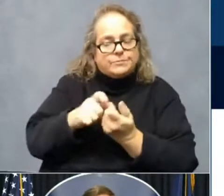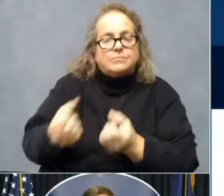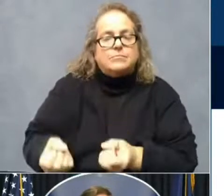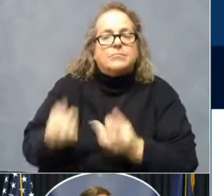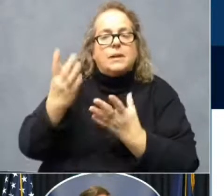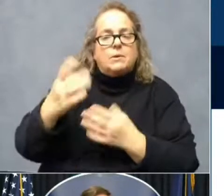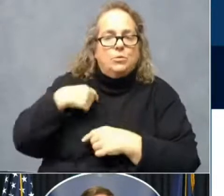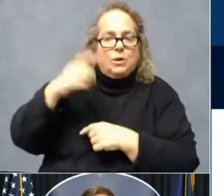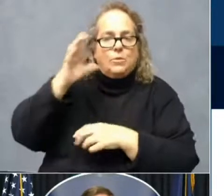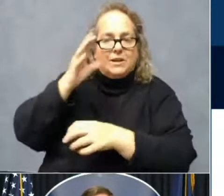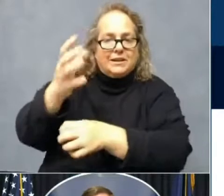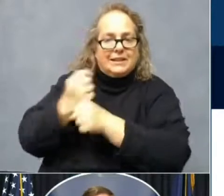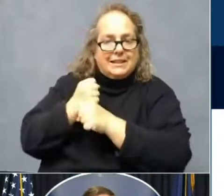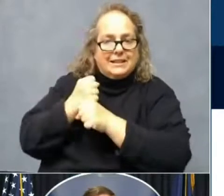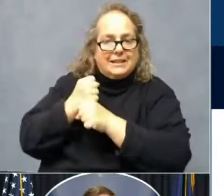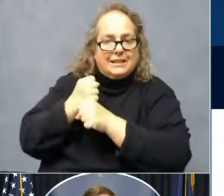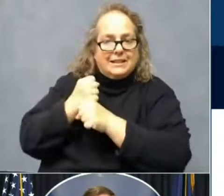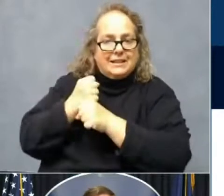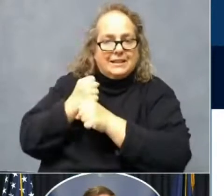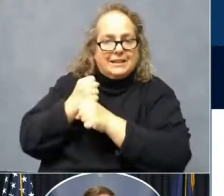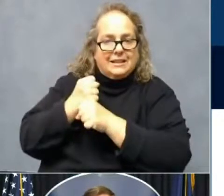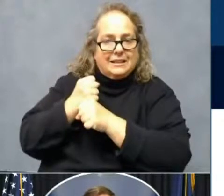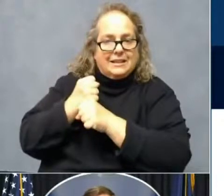the amount, but our goal is to get it done